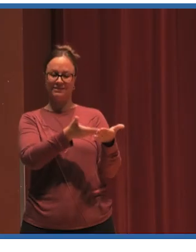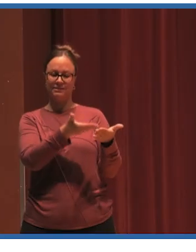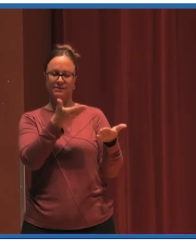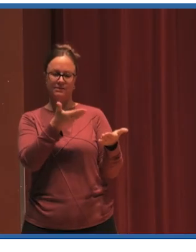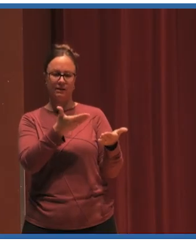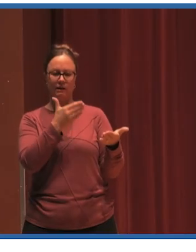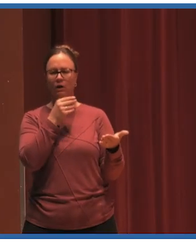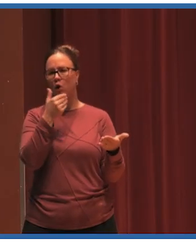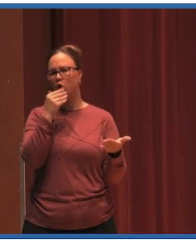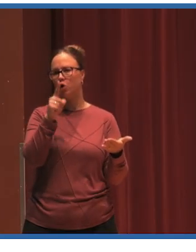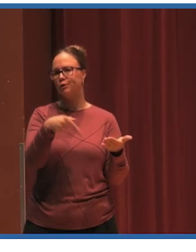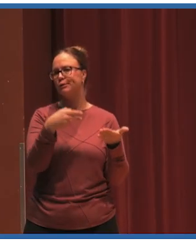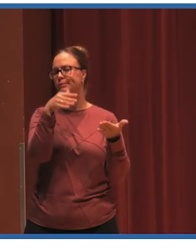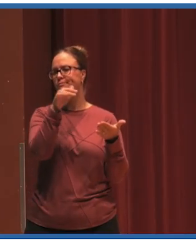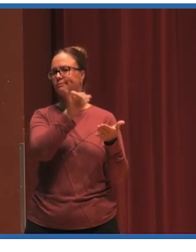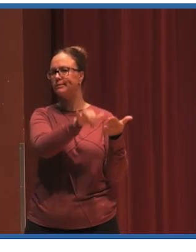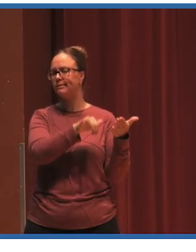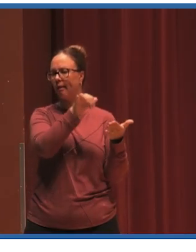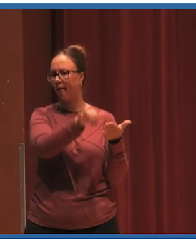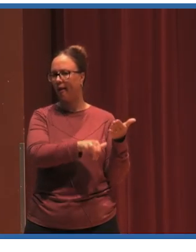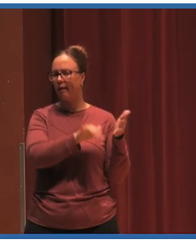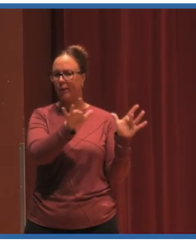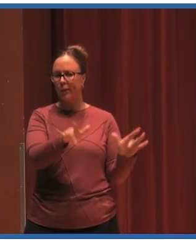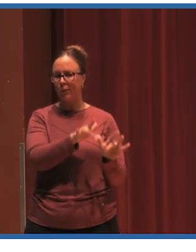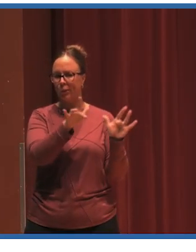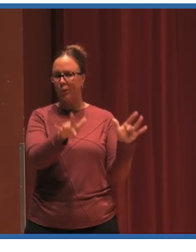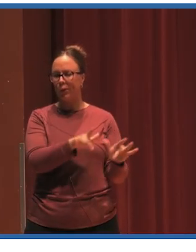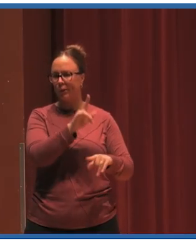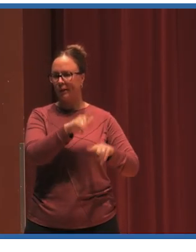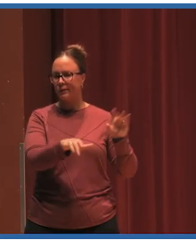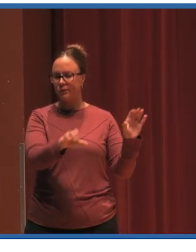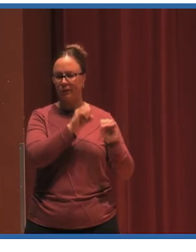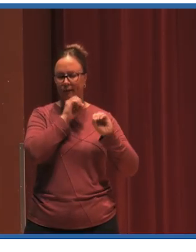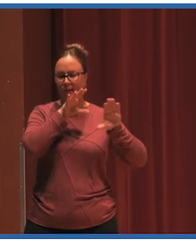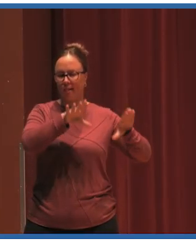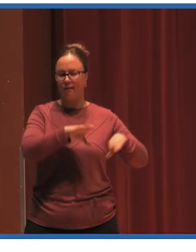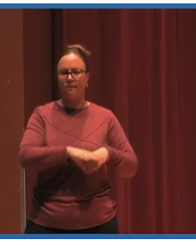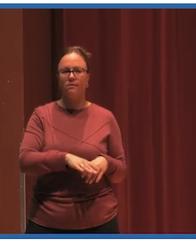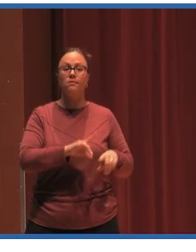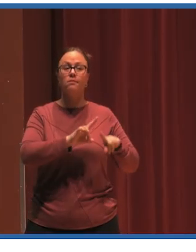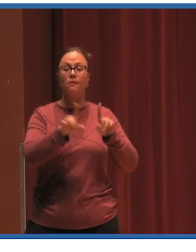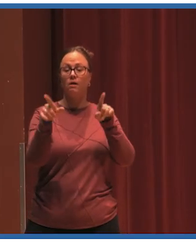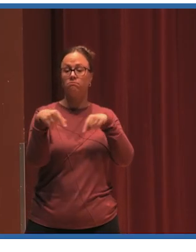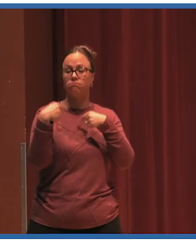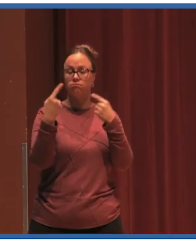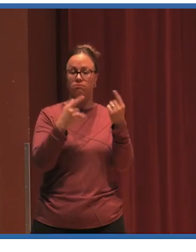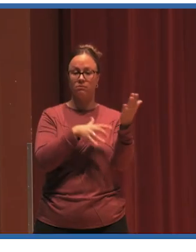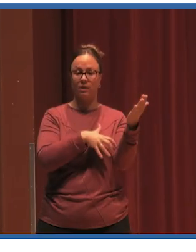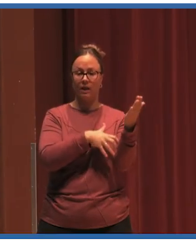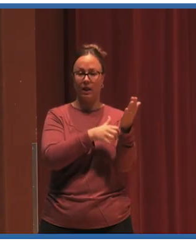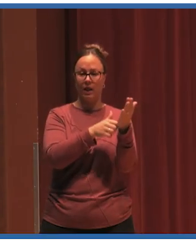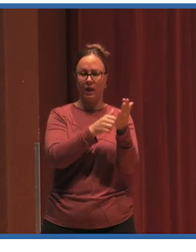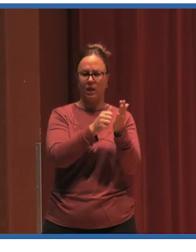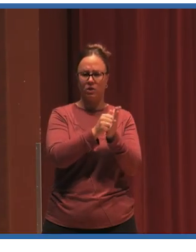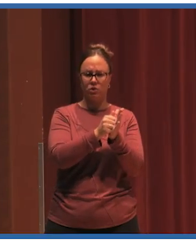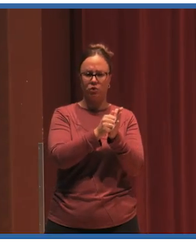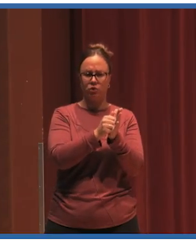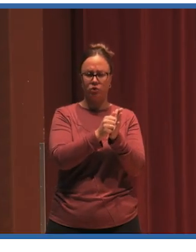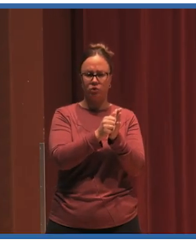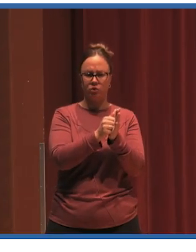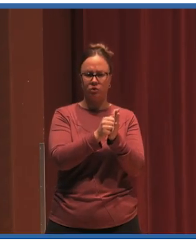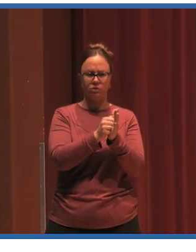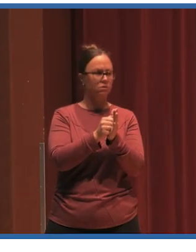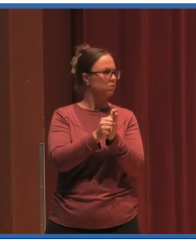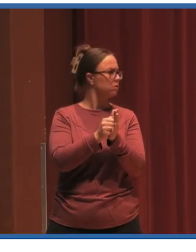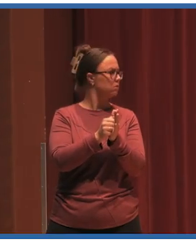good just sitting in the computer with nobody doing anything about it. And ever since the Cancer in Iowa report a couple of years ago that